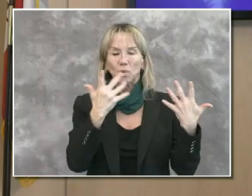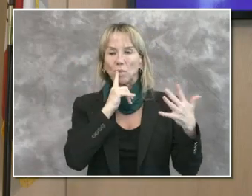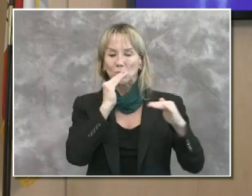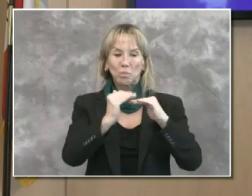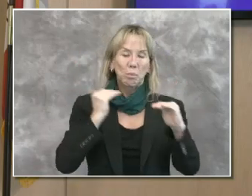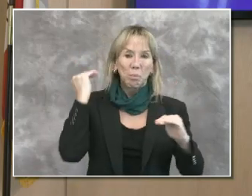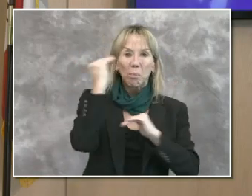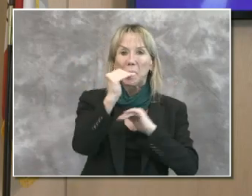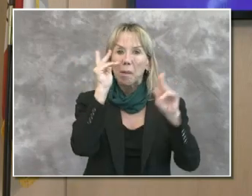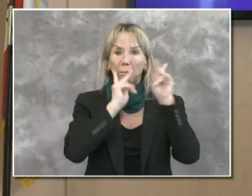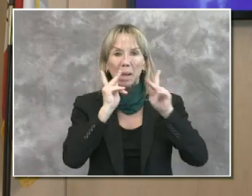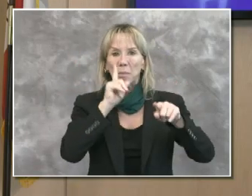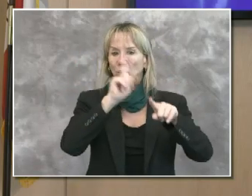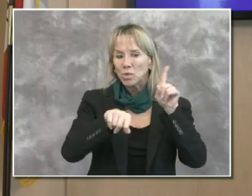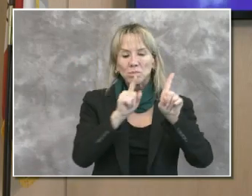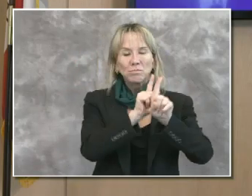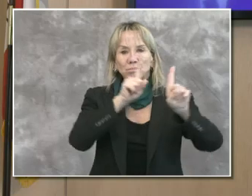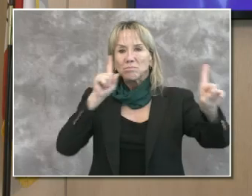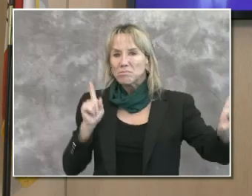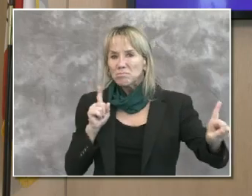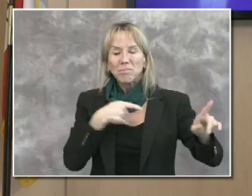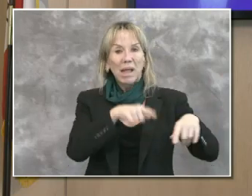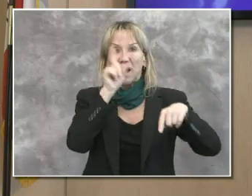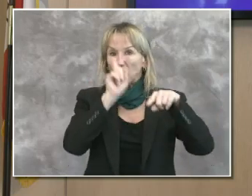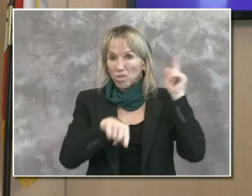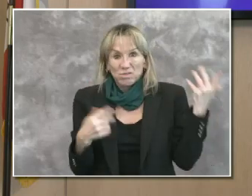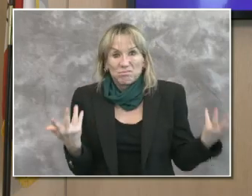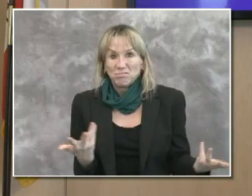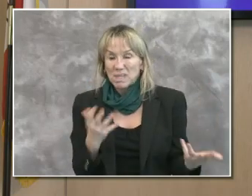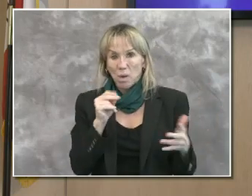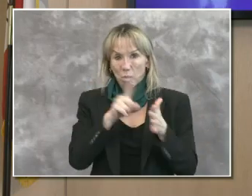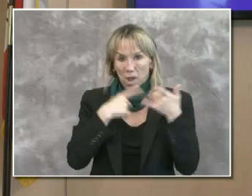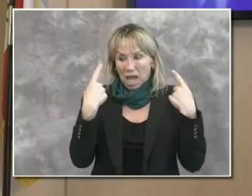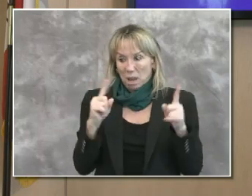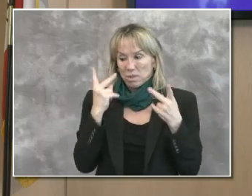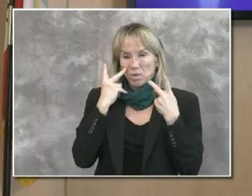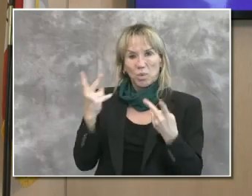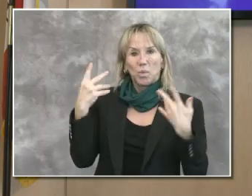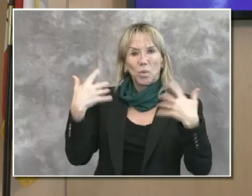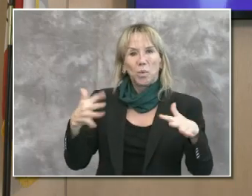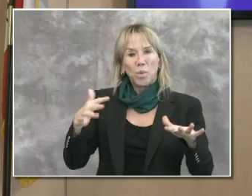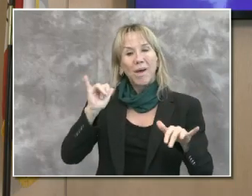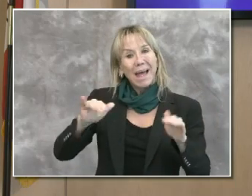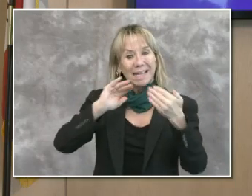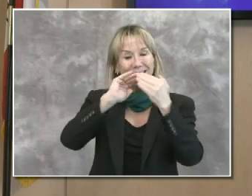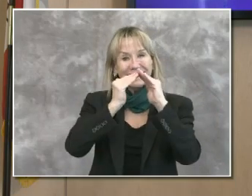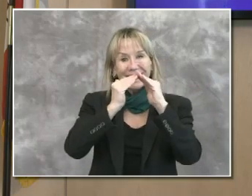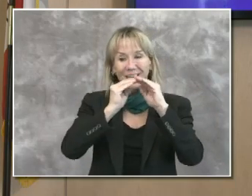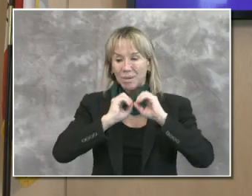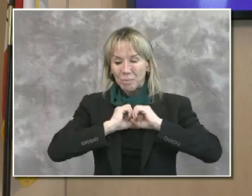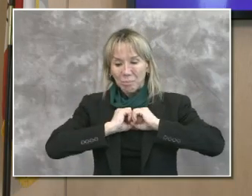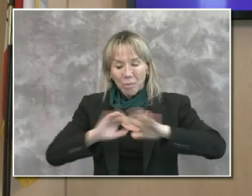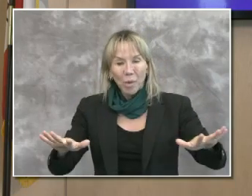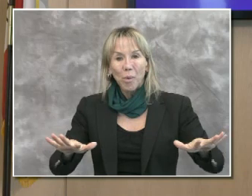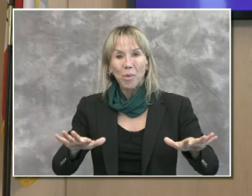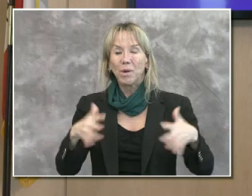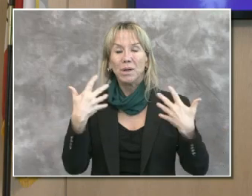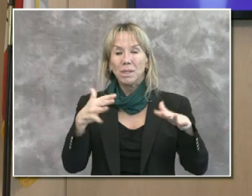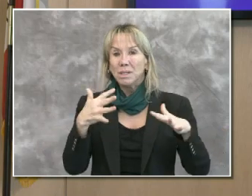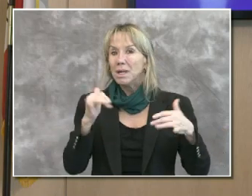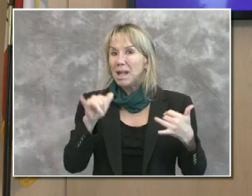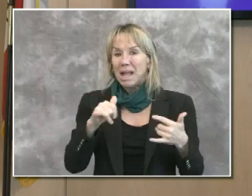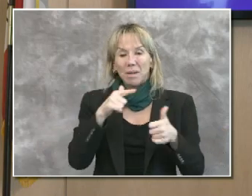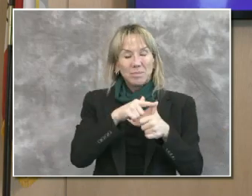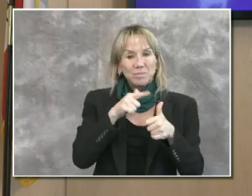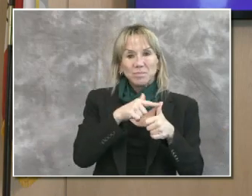in a congregate care setting with the inability to do physical distancing is what led the city, the Regional Task Force on Homeless, the Housing Commission,